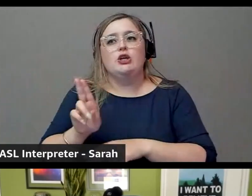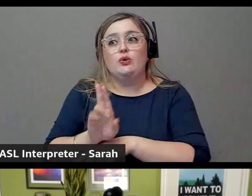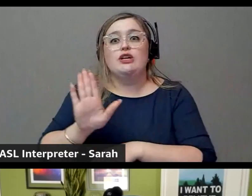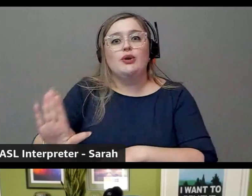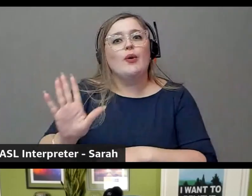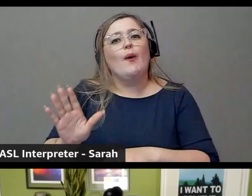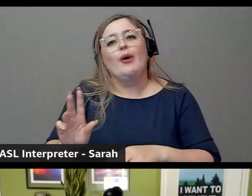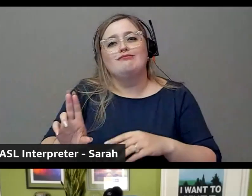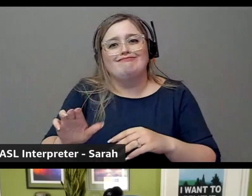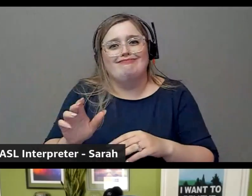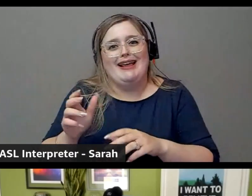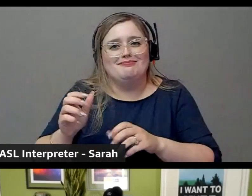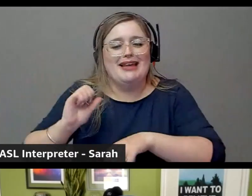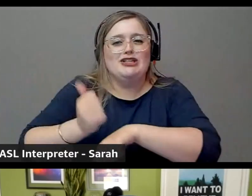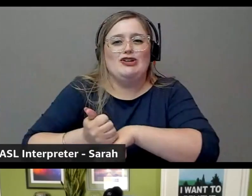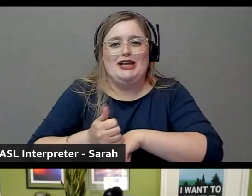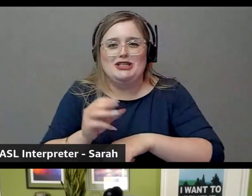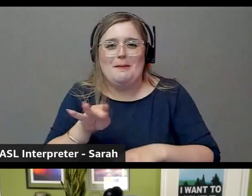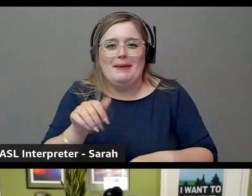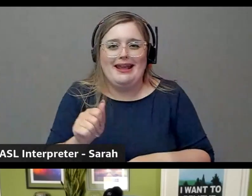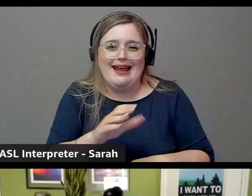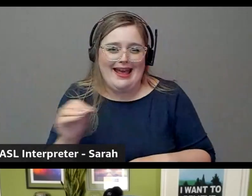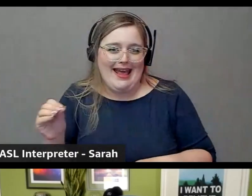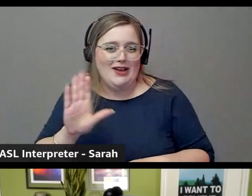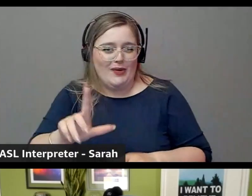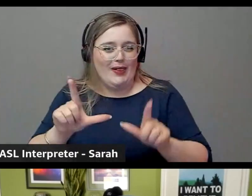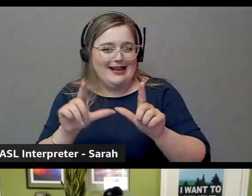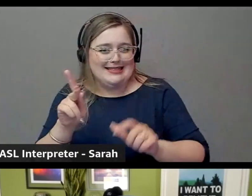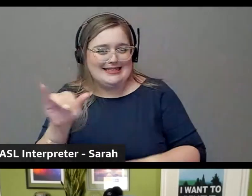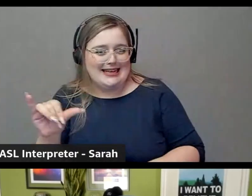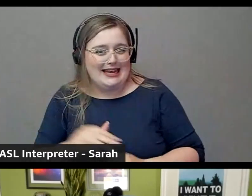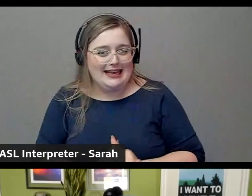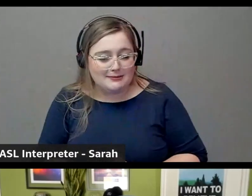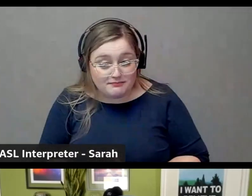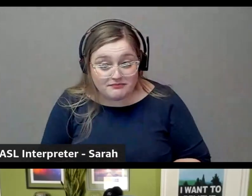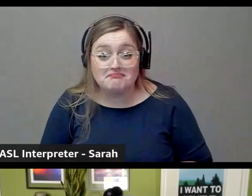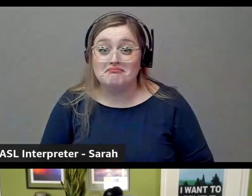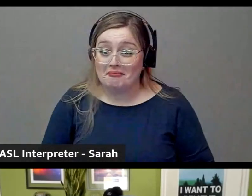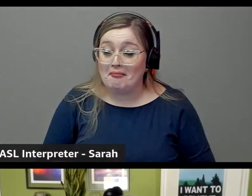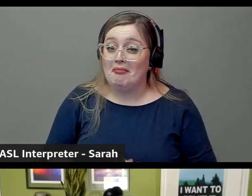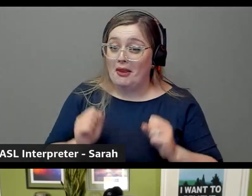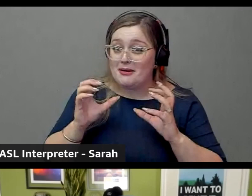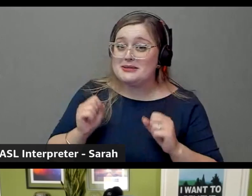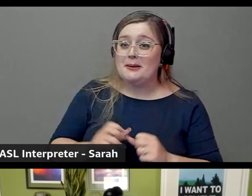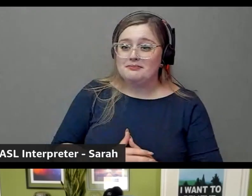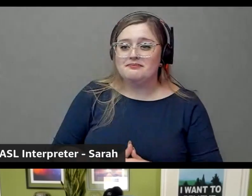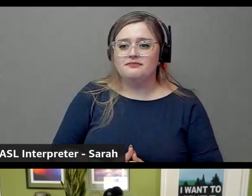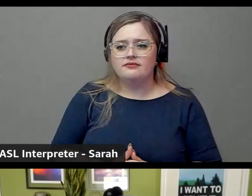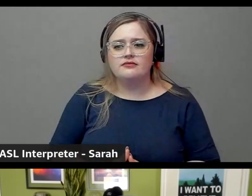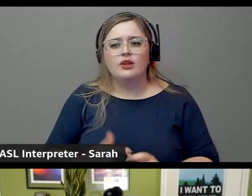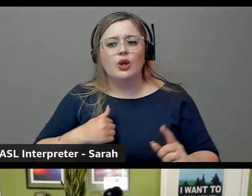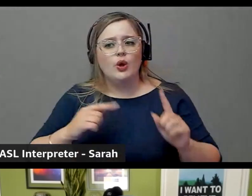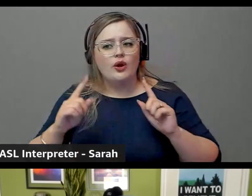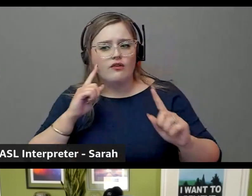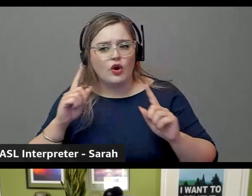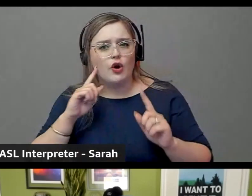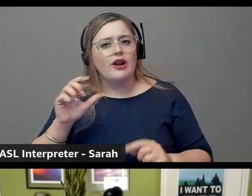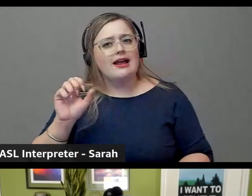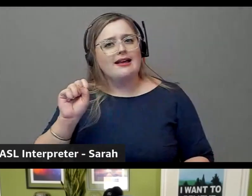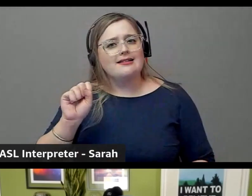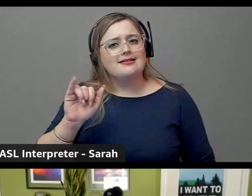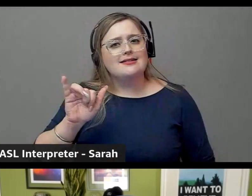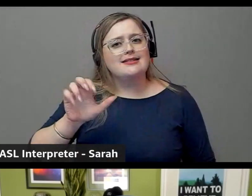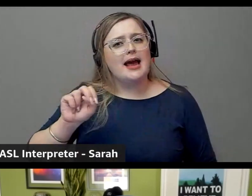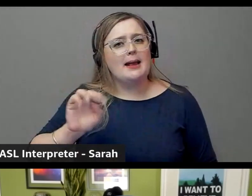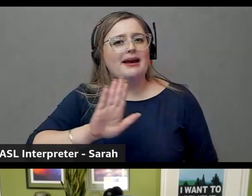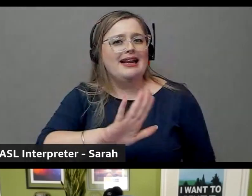key. Yeah. Awesome. Now, we just heard how Simon pronounces